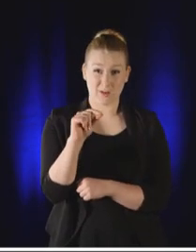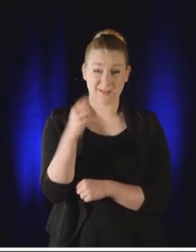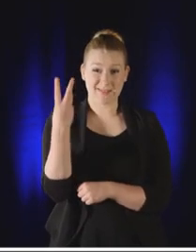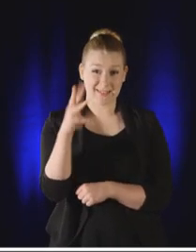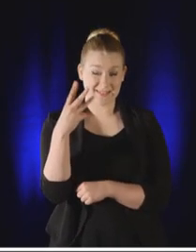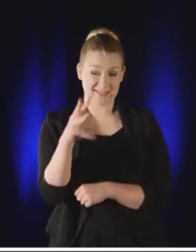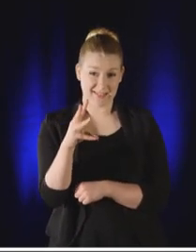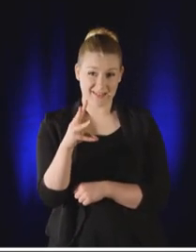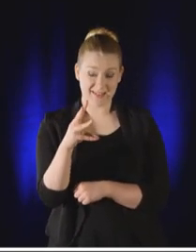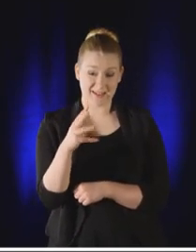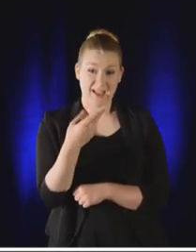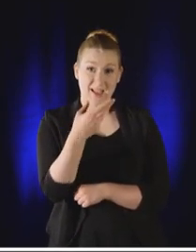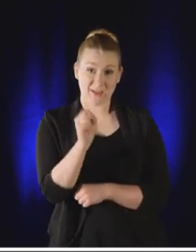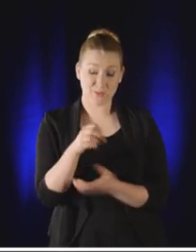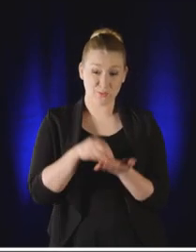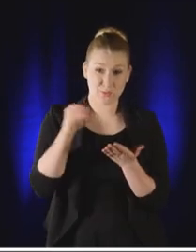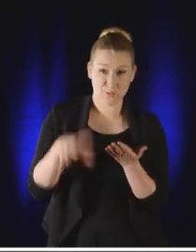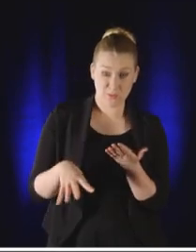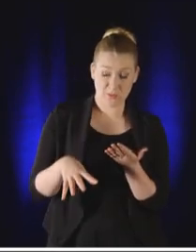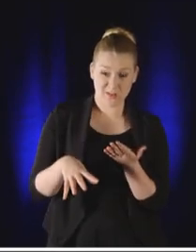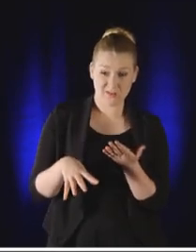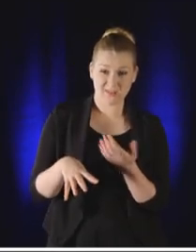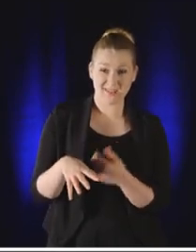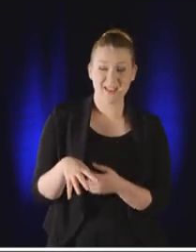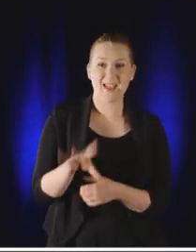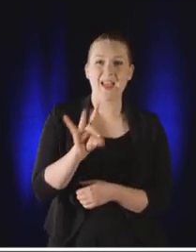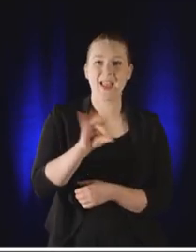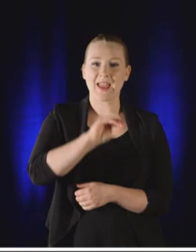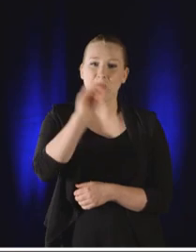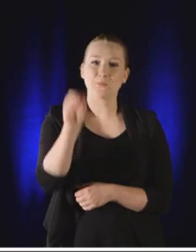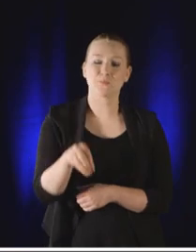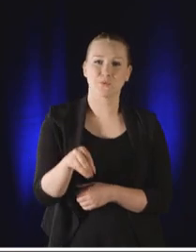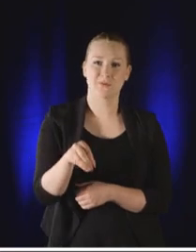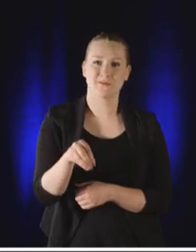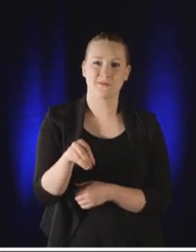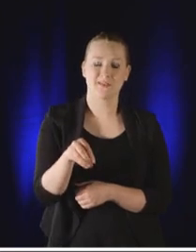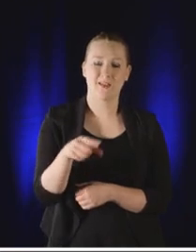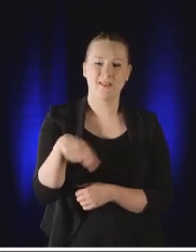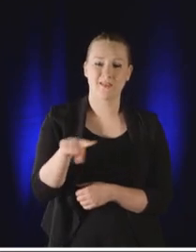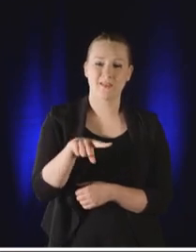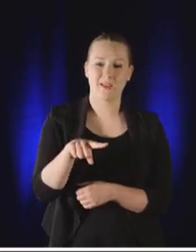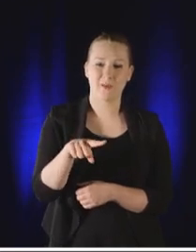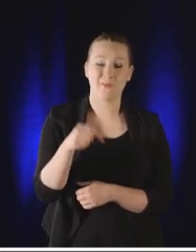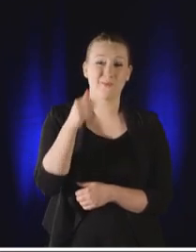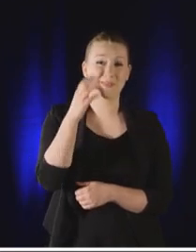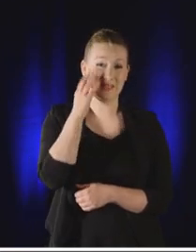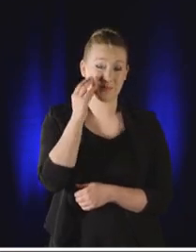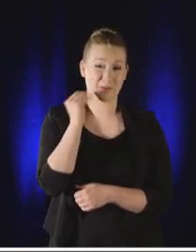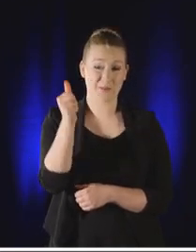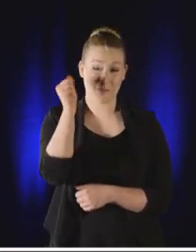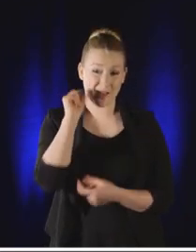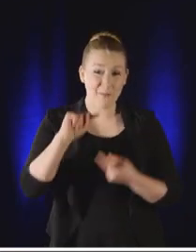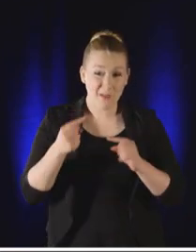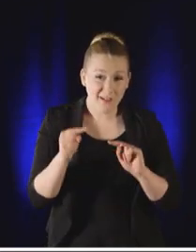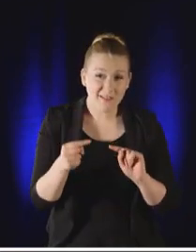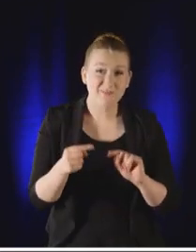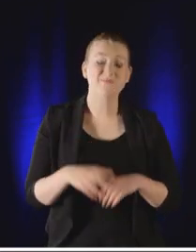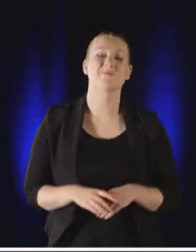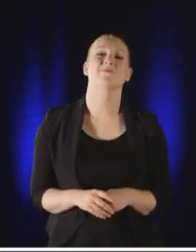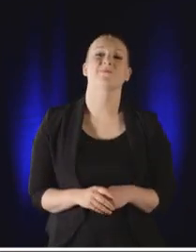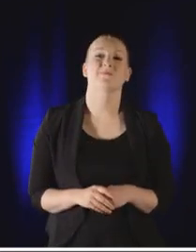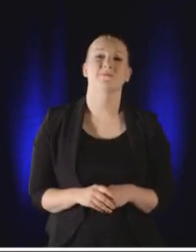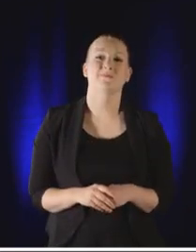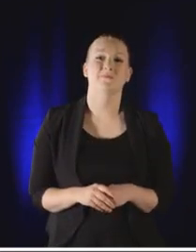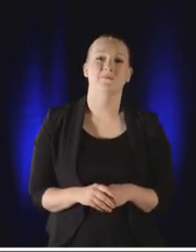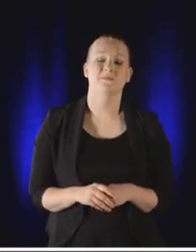as of 2016, 80% are expected to have back pain at some point in their life. So to combat